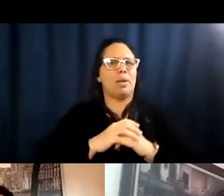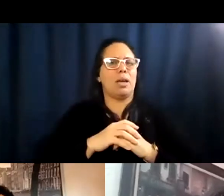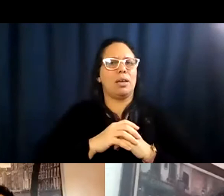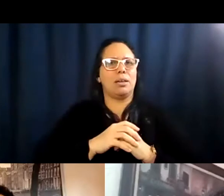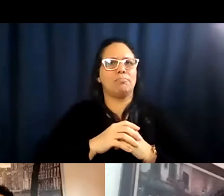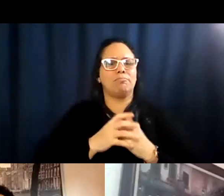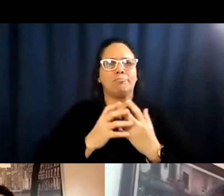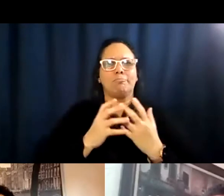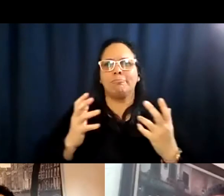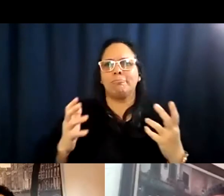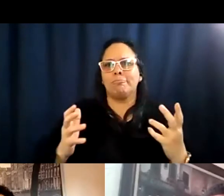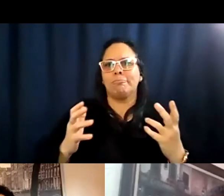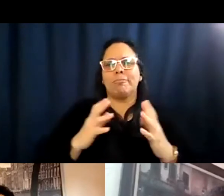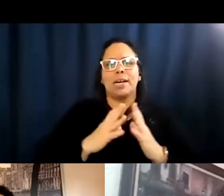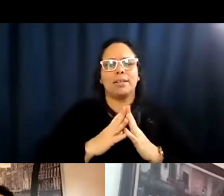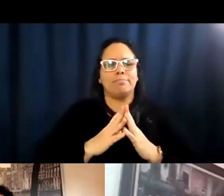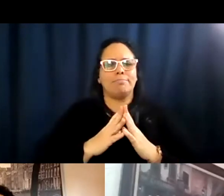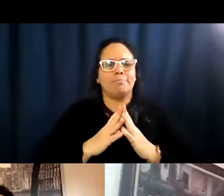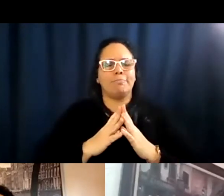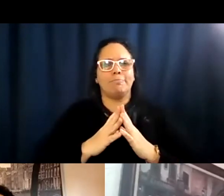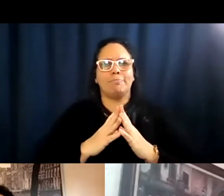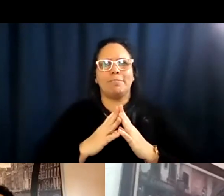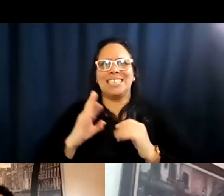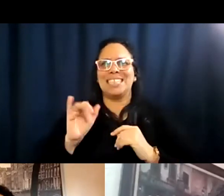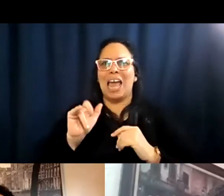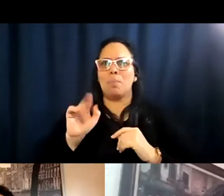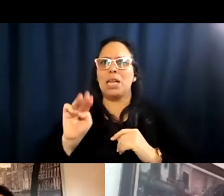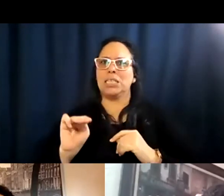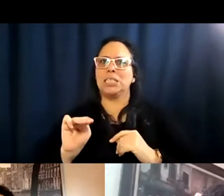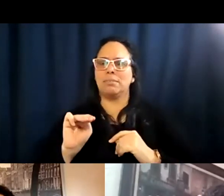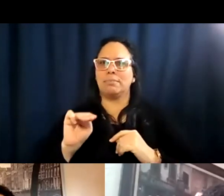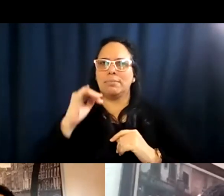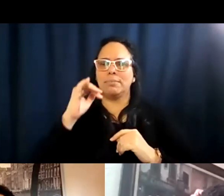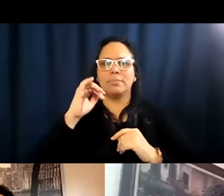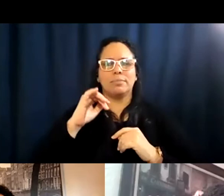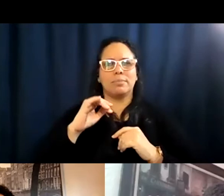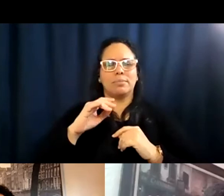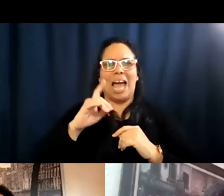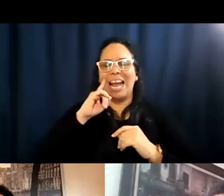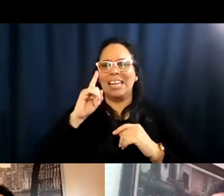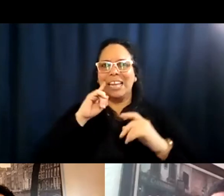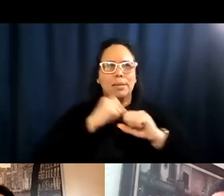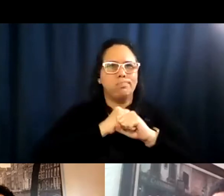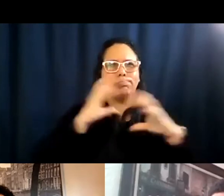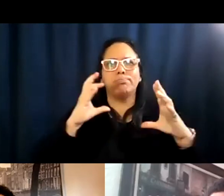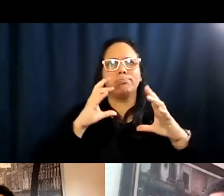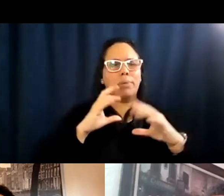capitalist mindset, which is going to eventually cause things to implode in the destruction, I think, of humanity itself? Or are we going to be willing